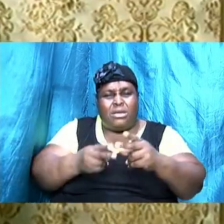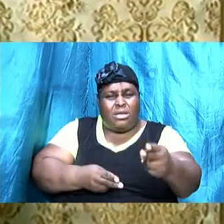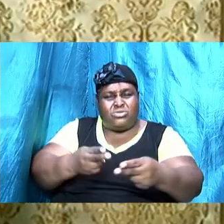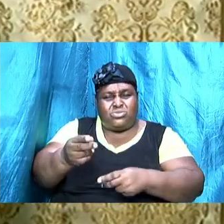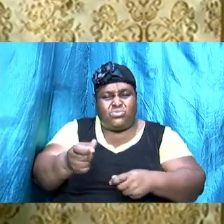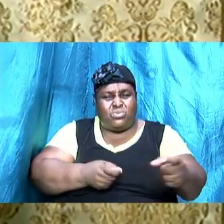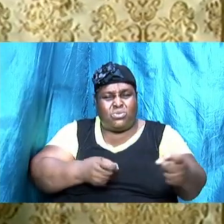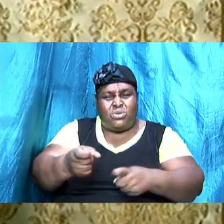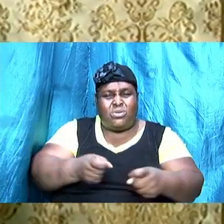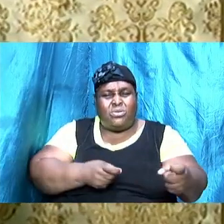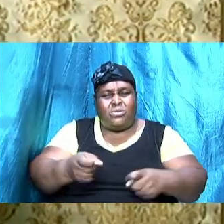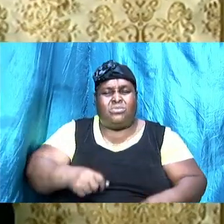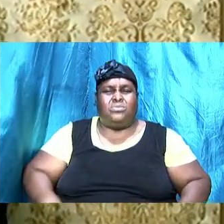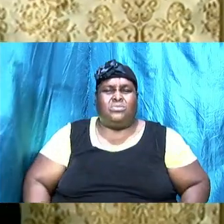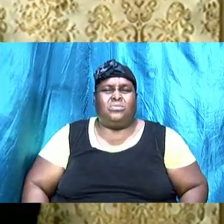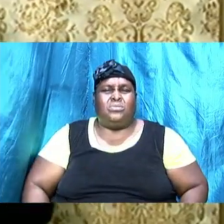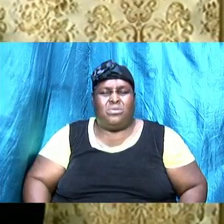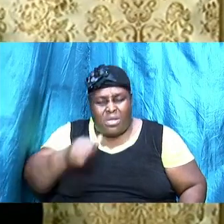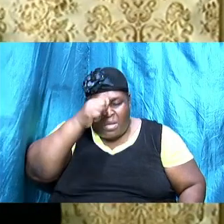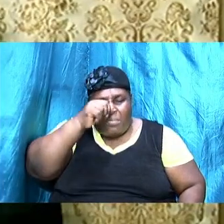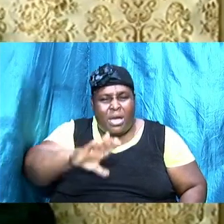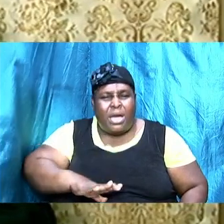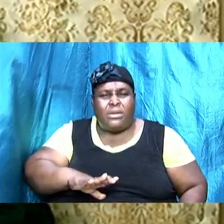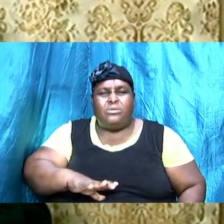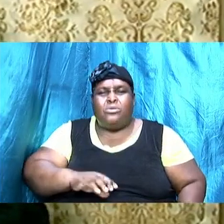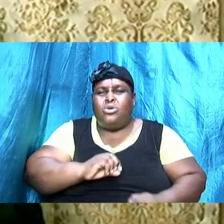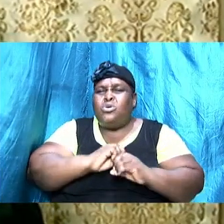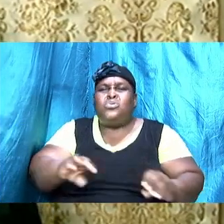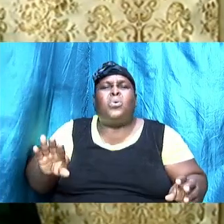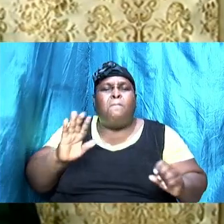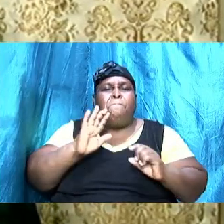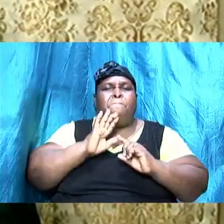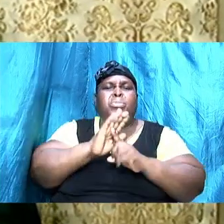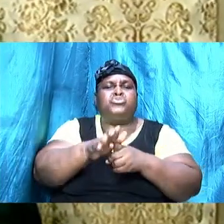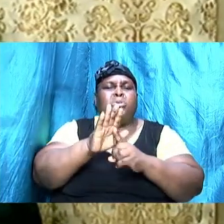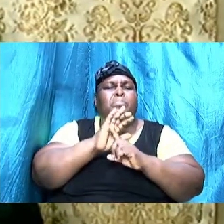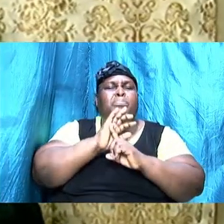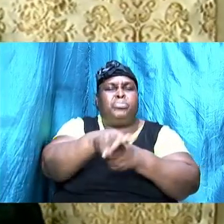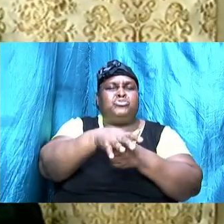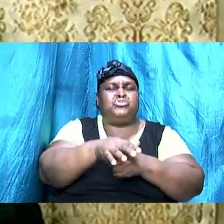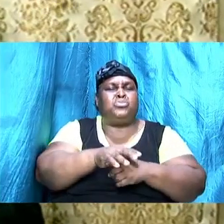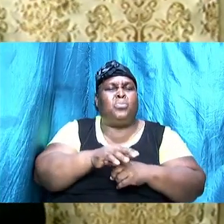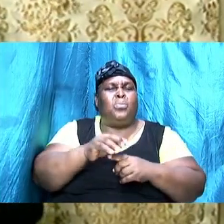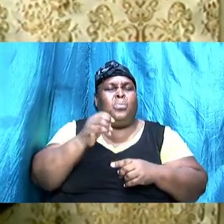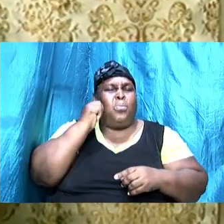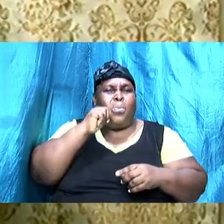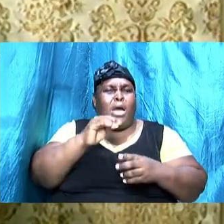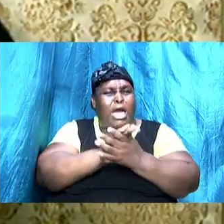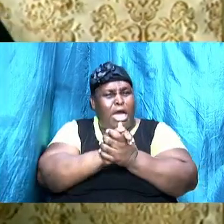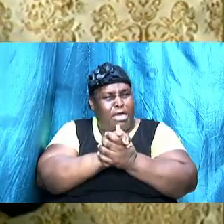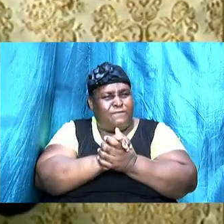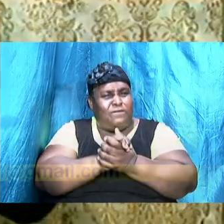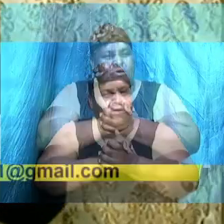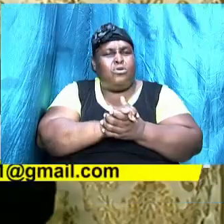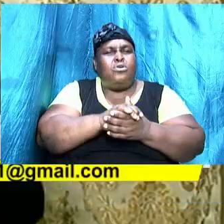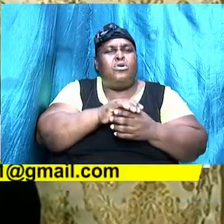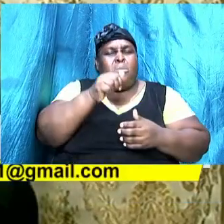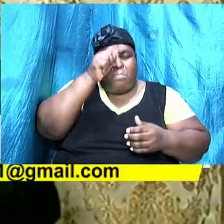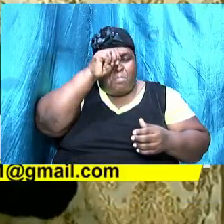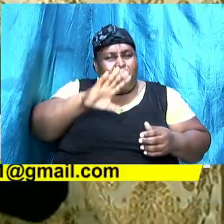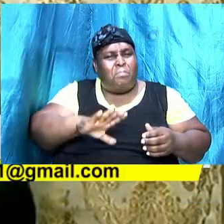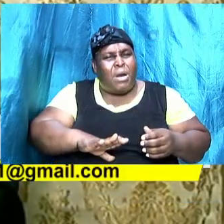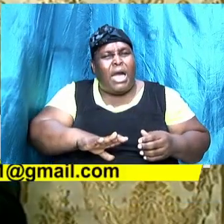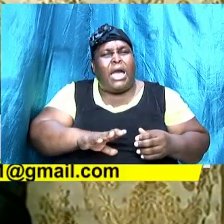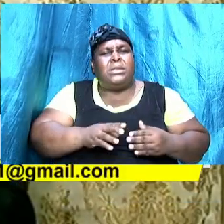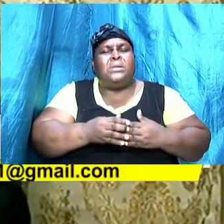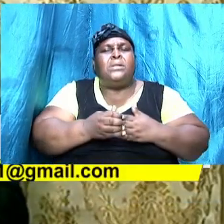your wife, you lead her. That's what the head does. That's what a leader does. That's what a real man does. You